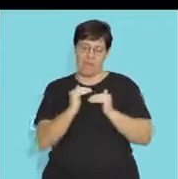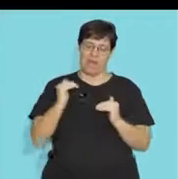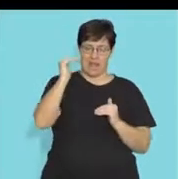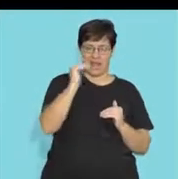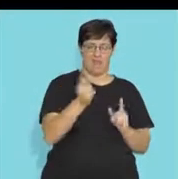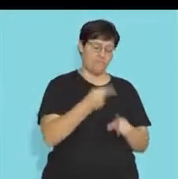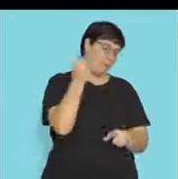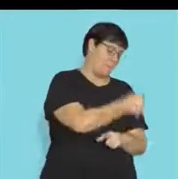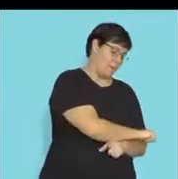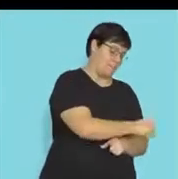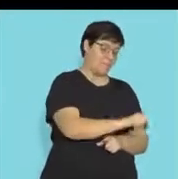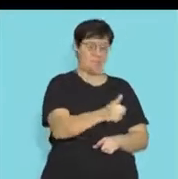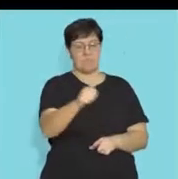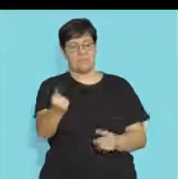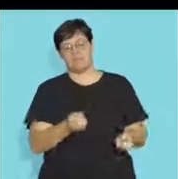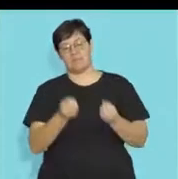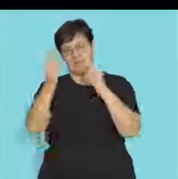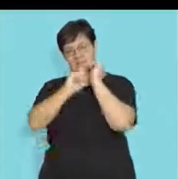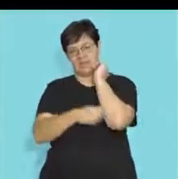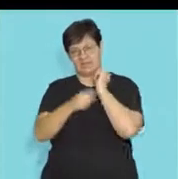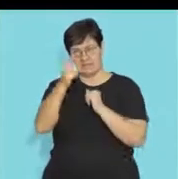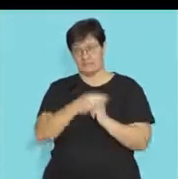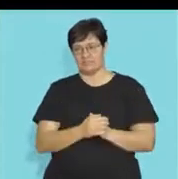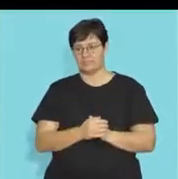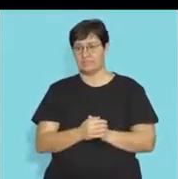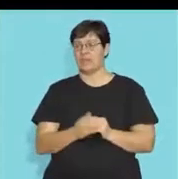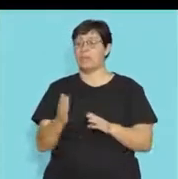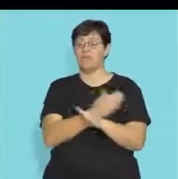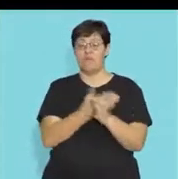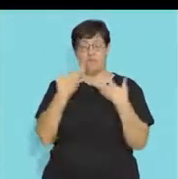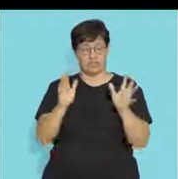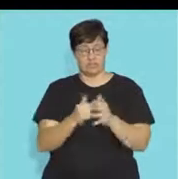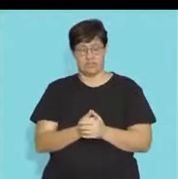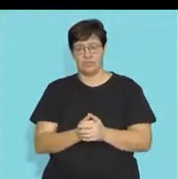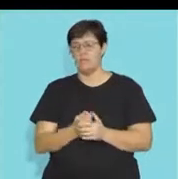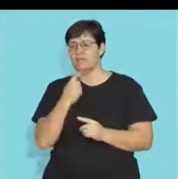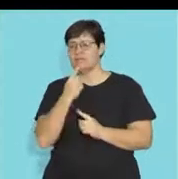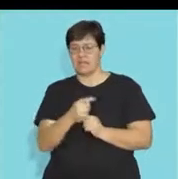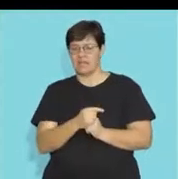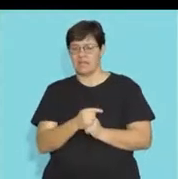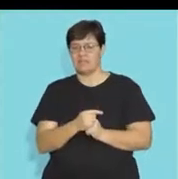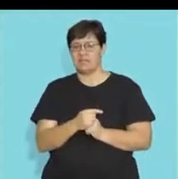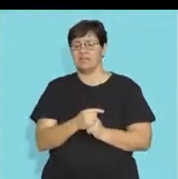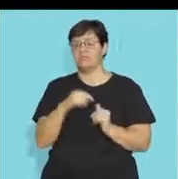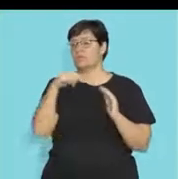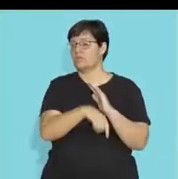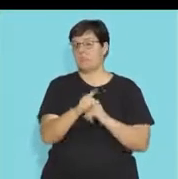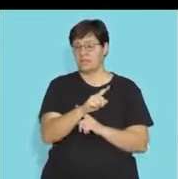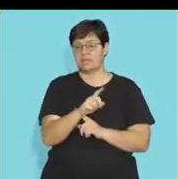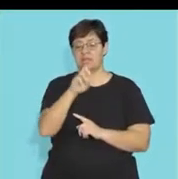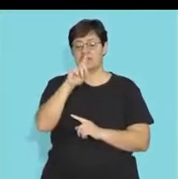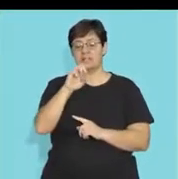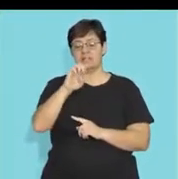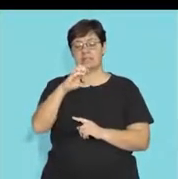obviously is passed on from the previous trophic level. And before we wrap this segment up, we've got to mention the context